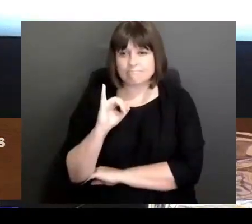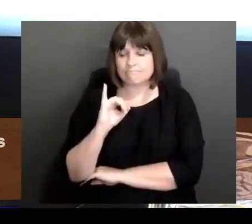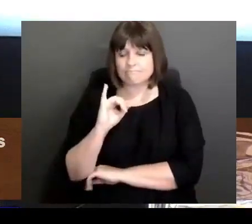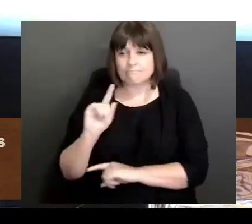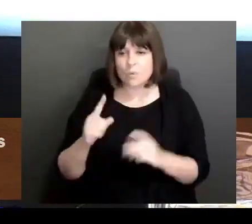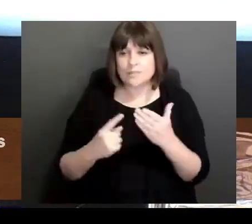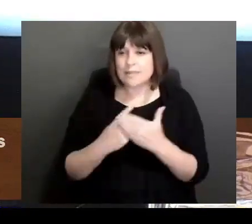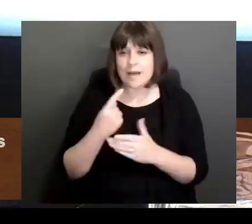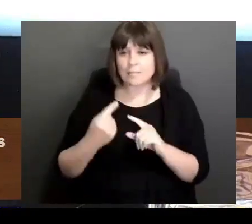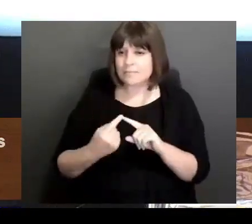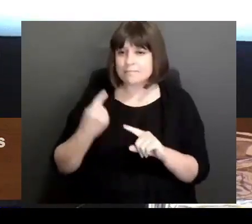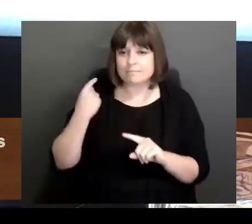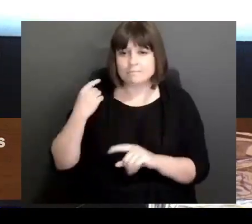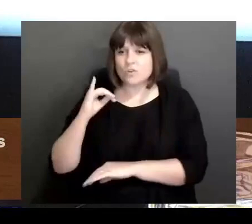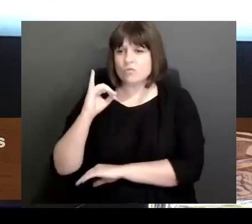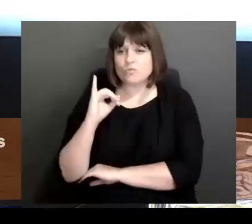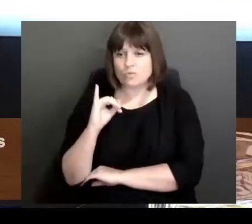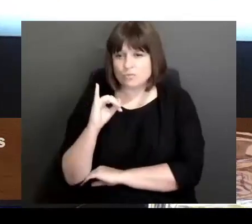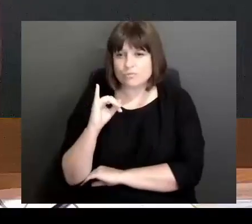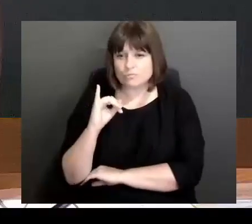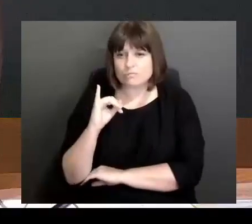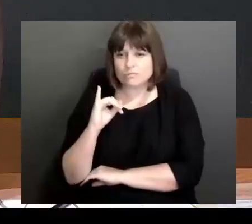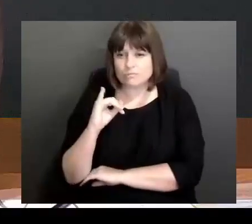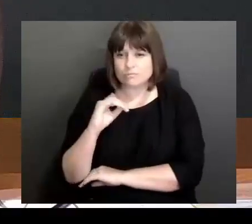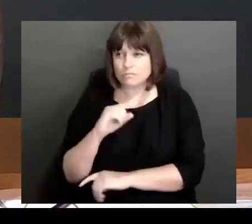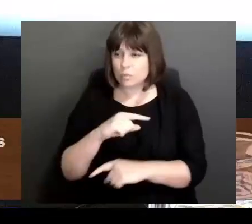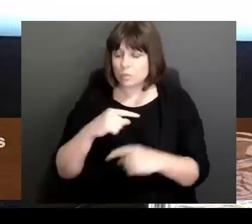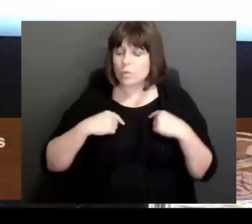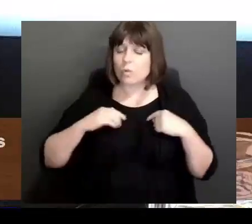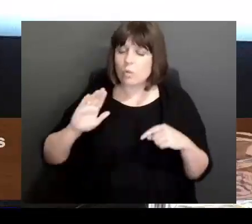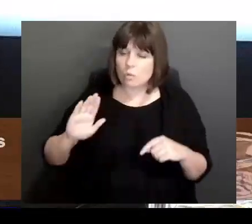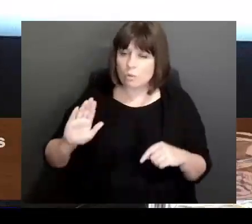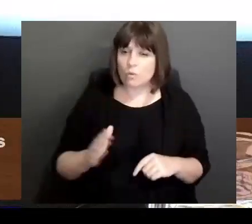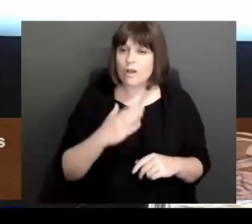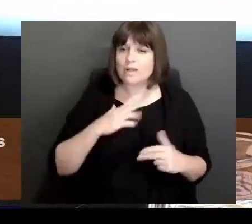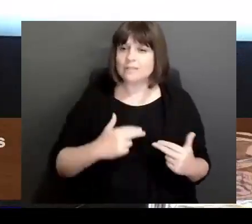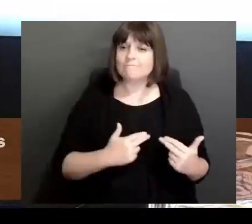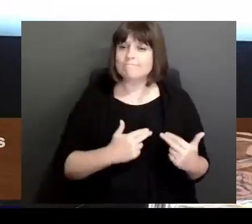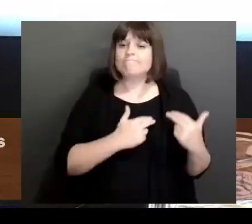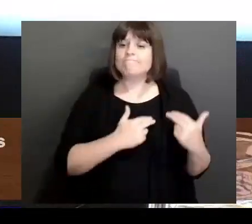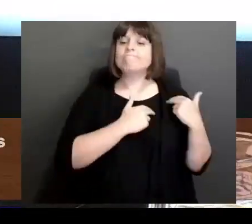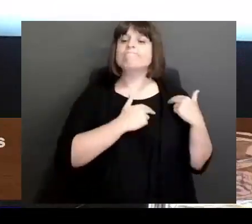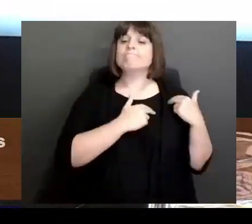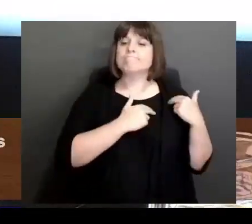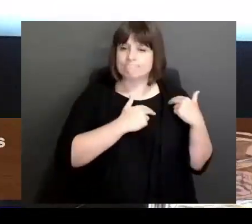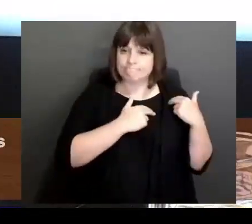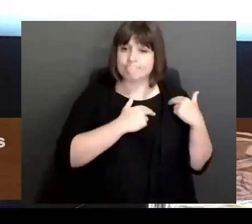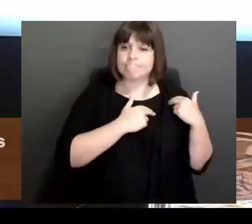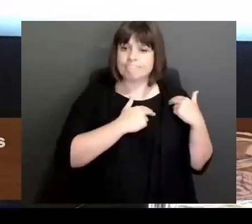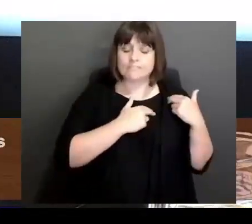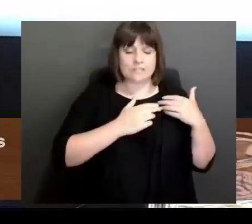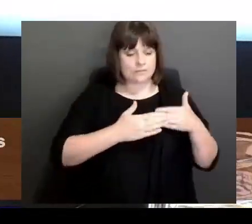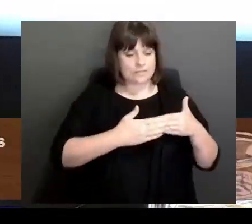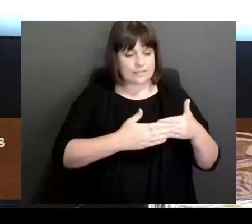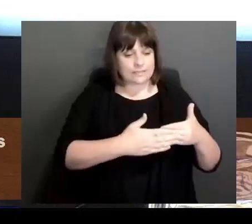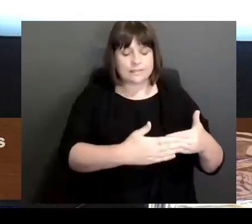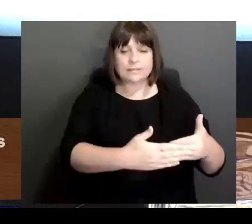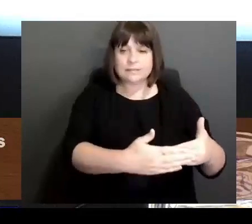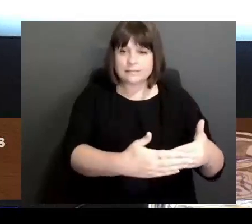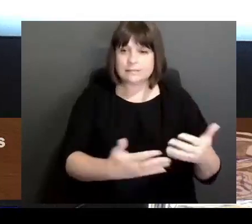We all have to take responsibility for it and fix it. Mm. It's what being human